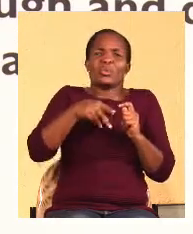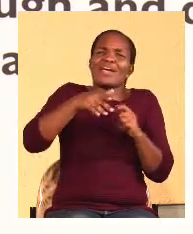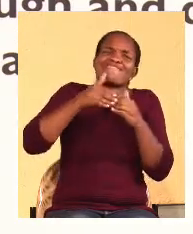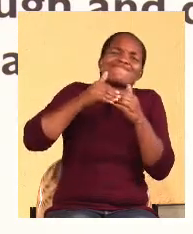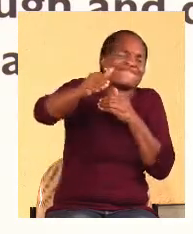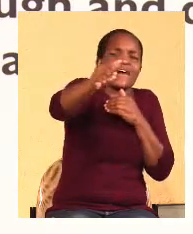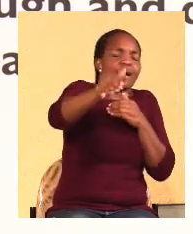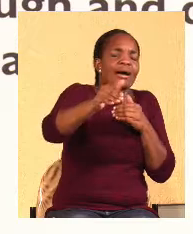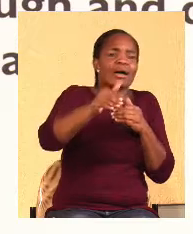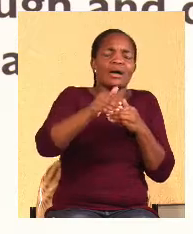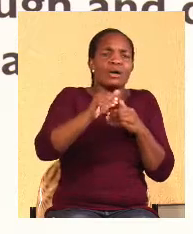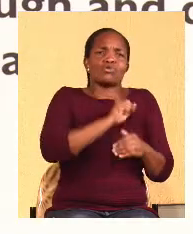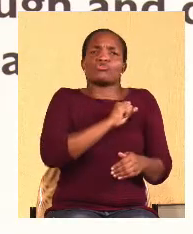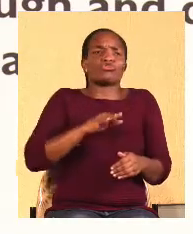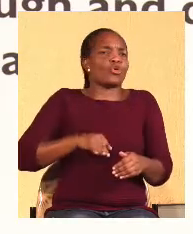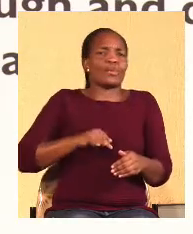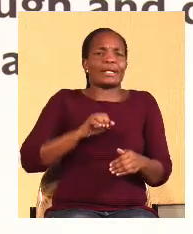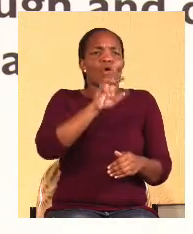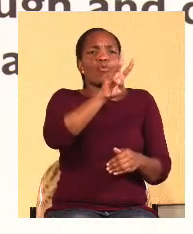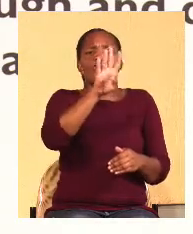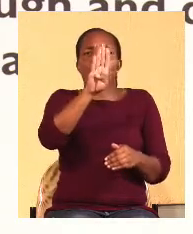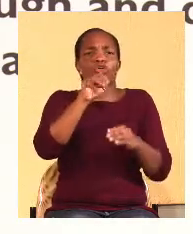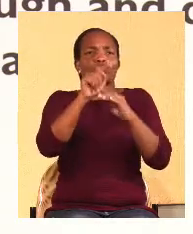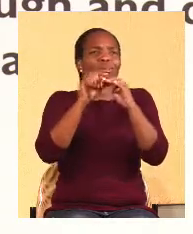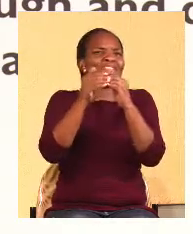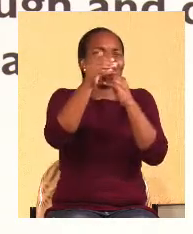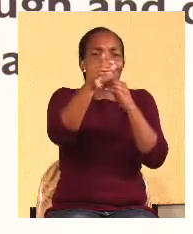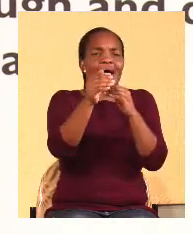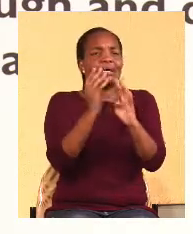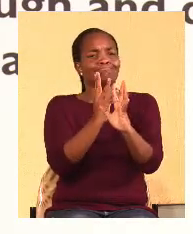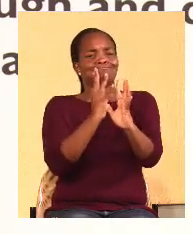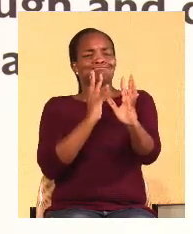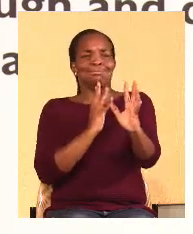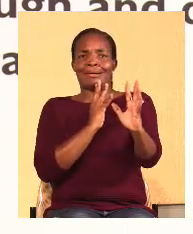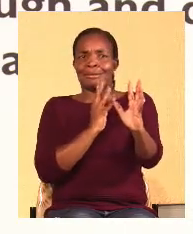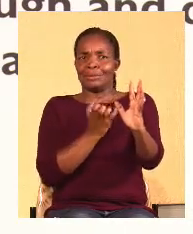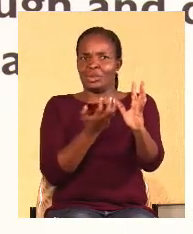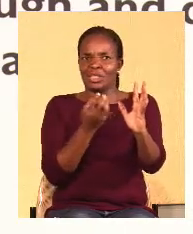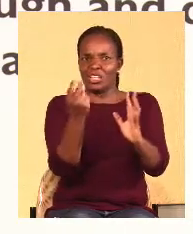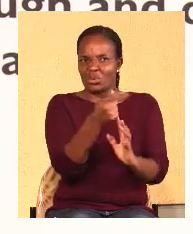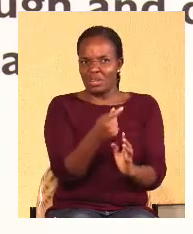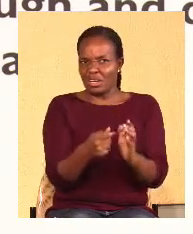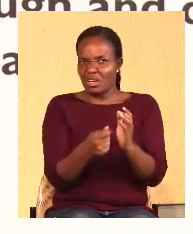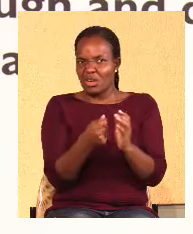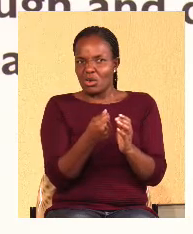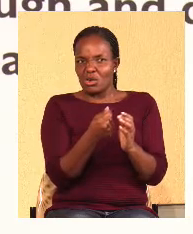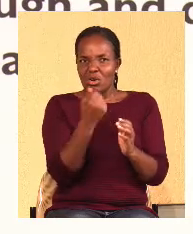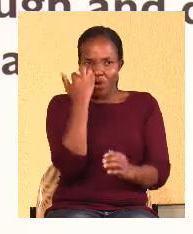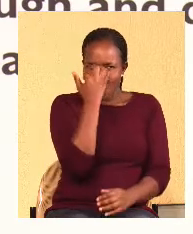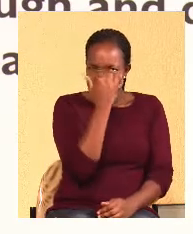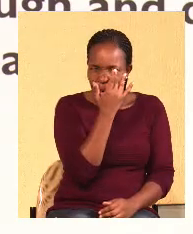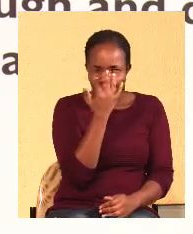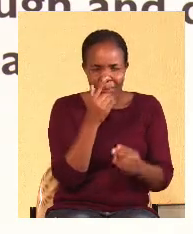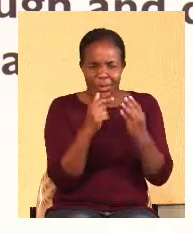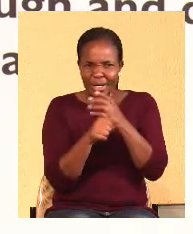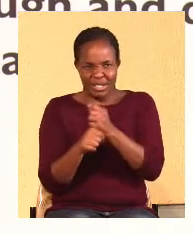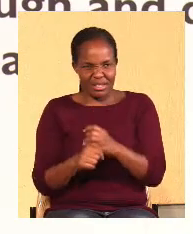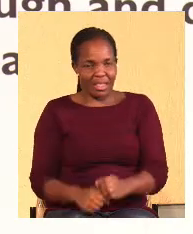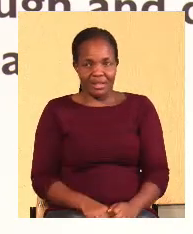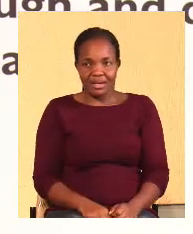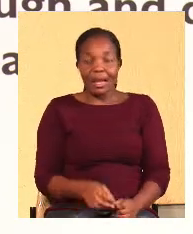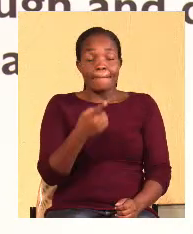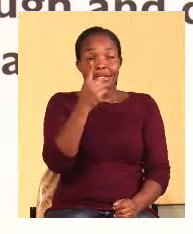all the way to ShopRite or to Vuurmanbrock to purchase your onions and your tomatoes. So in that sense, that gentleman at the corner